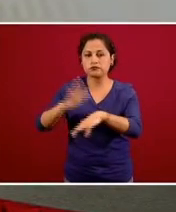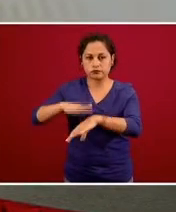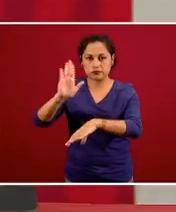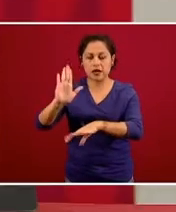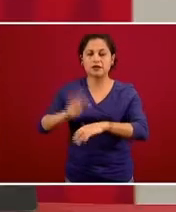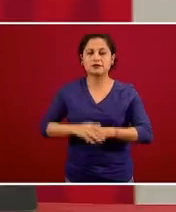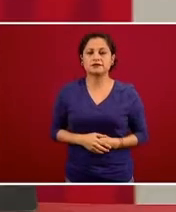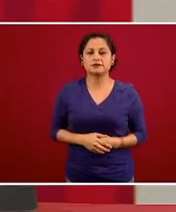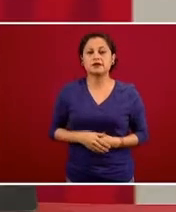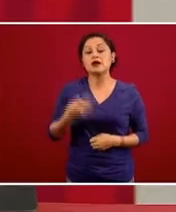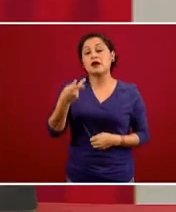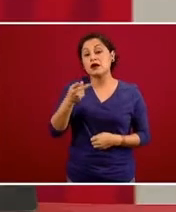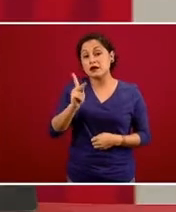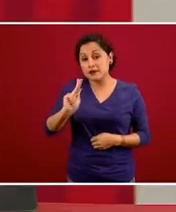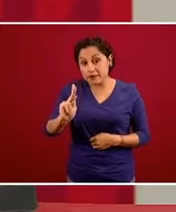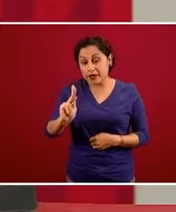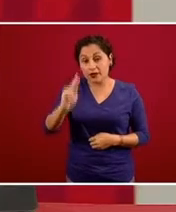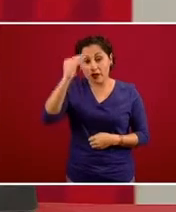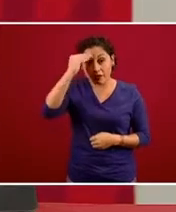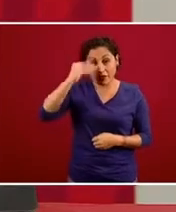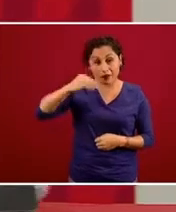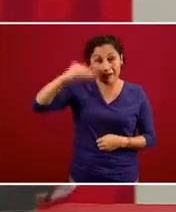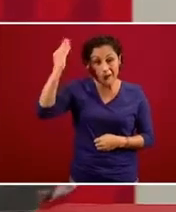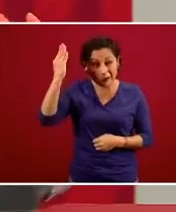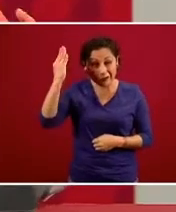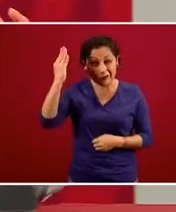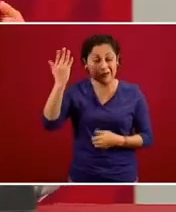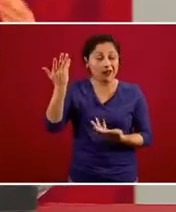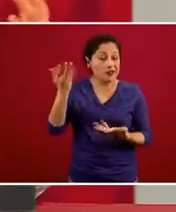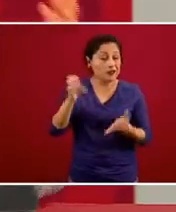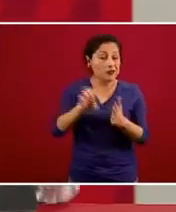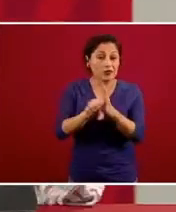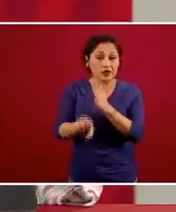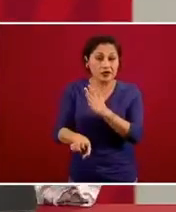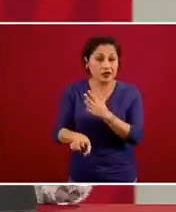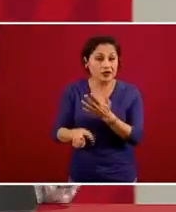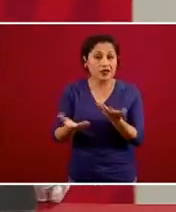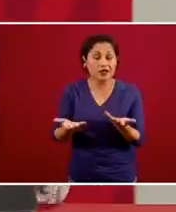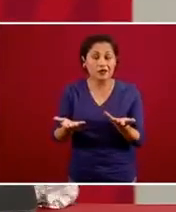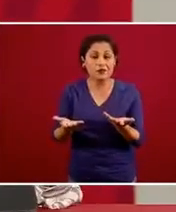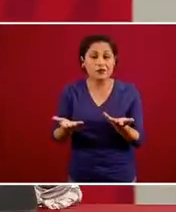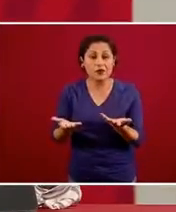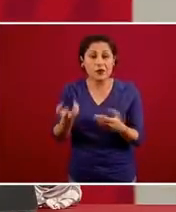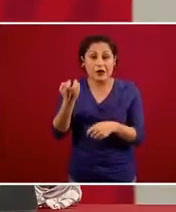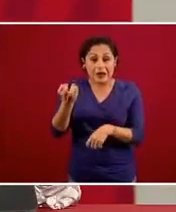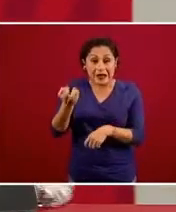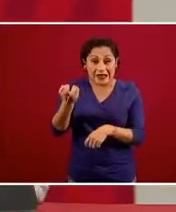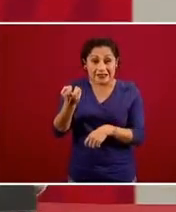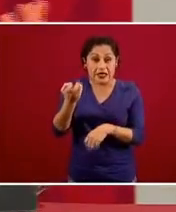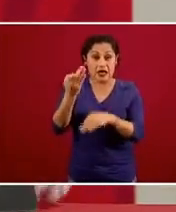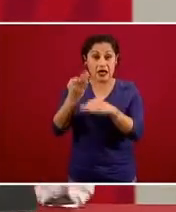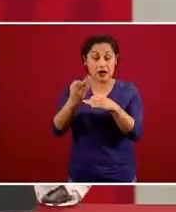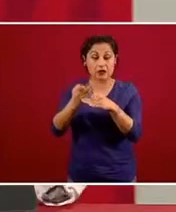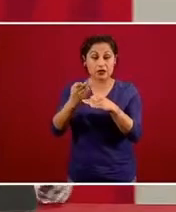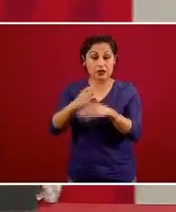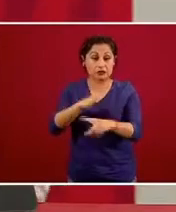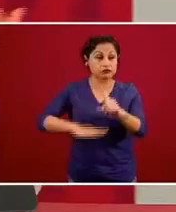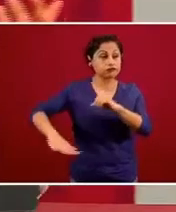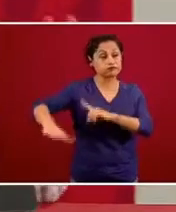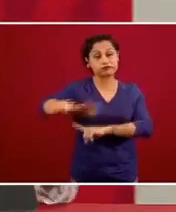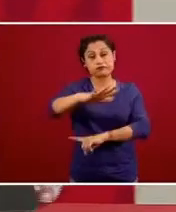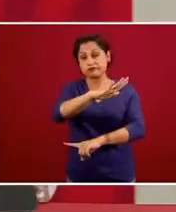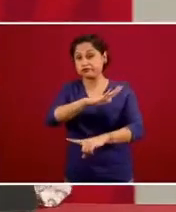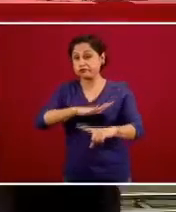allowed us to expand the capacities of our medical system. But let's not forget that all of this is what happening